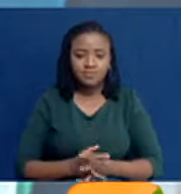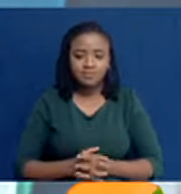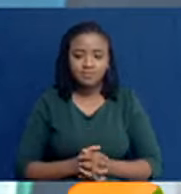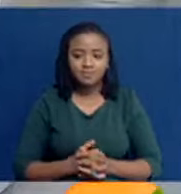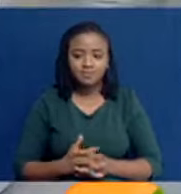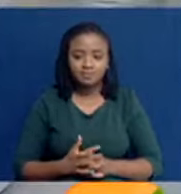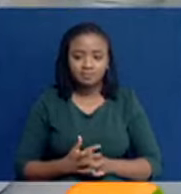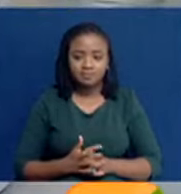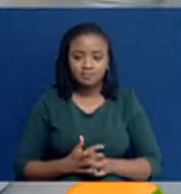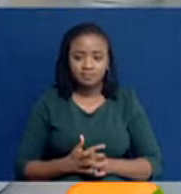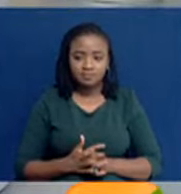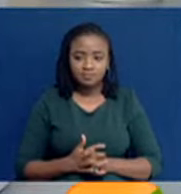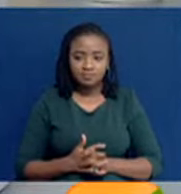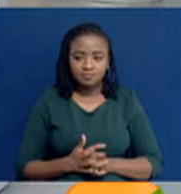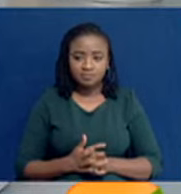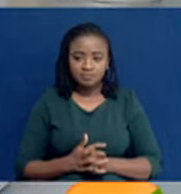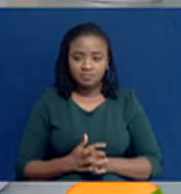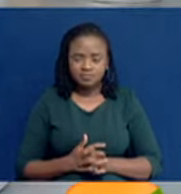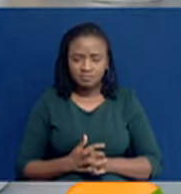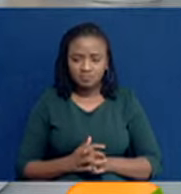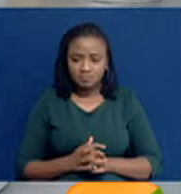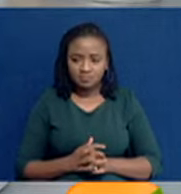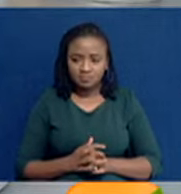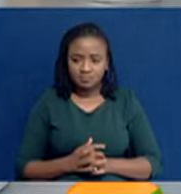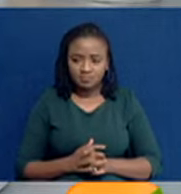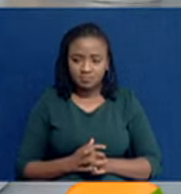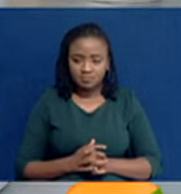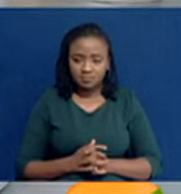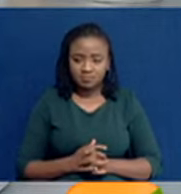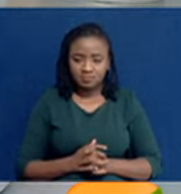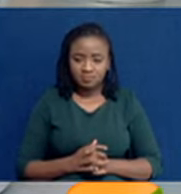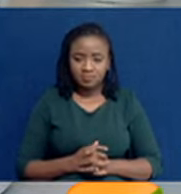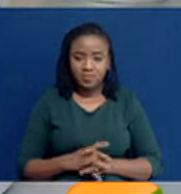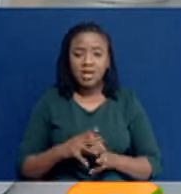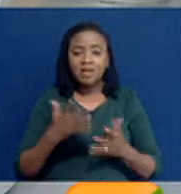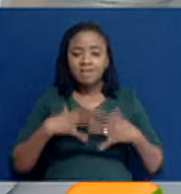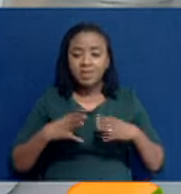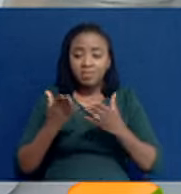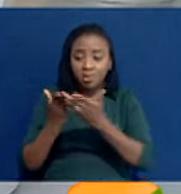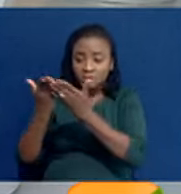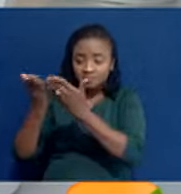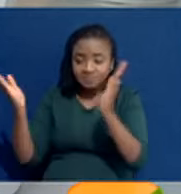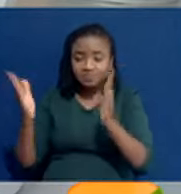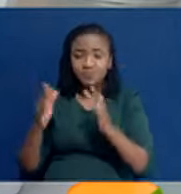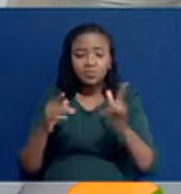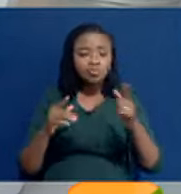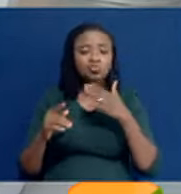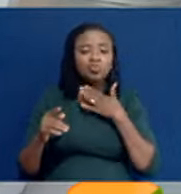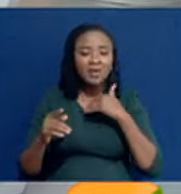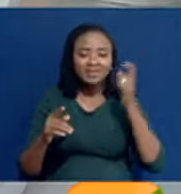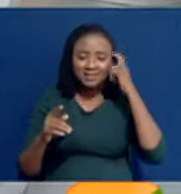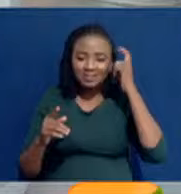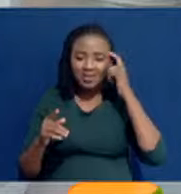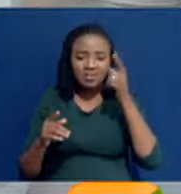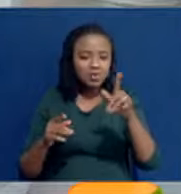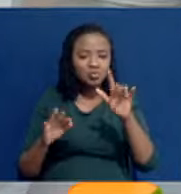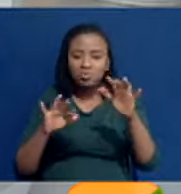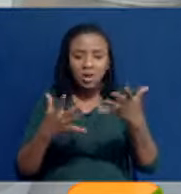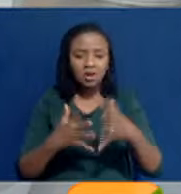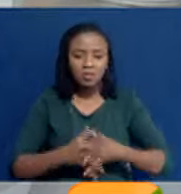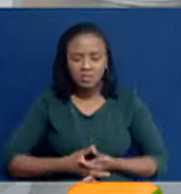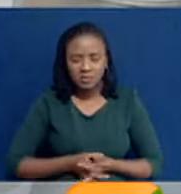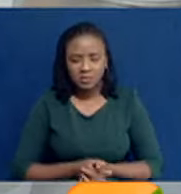something. If there's one thing that you would want people to remember Beth Mugo by, what would that be? One